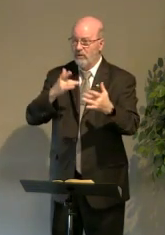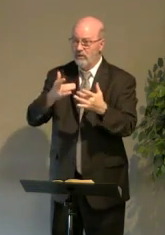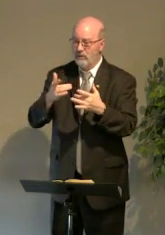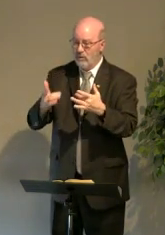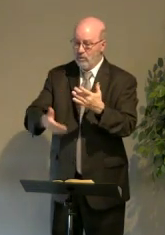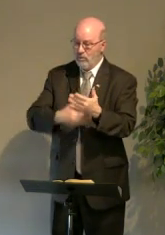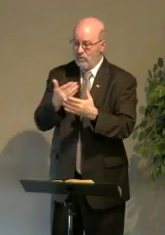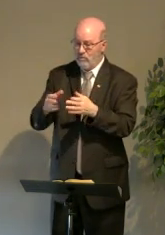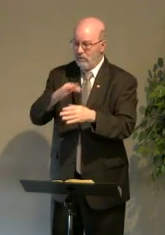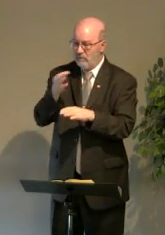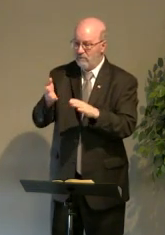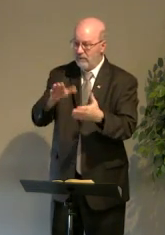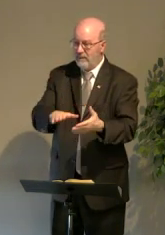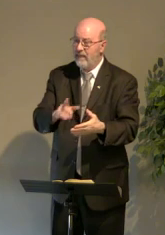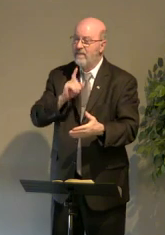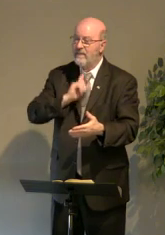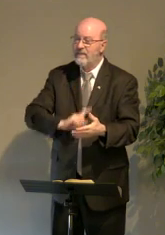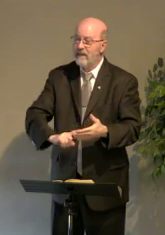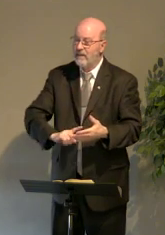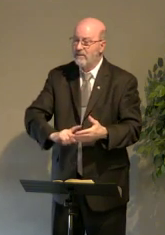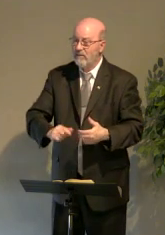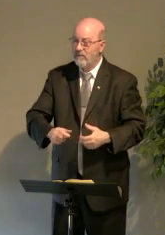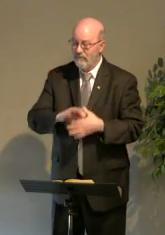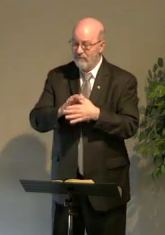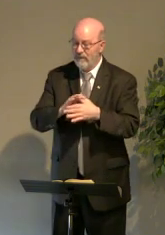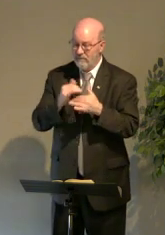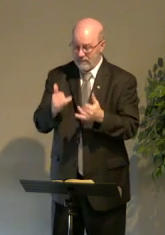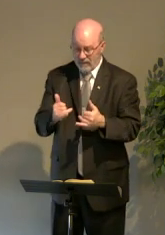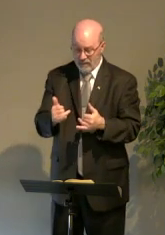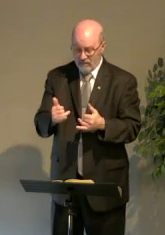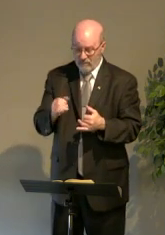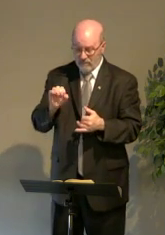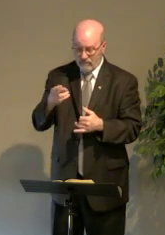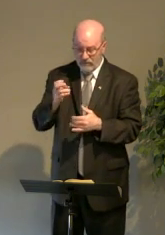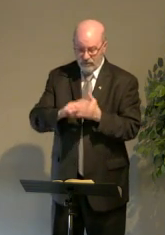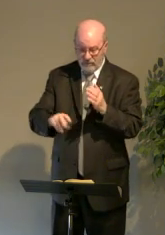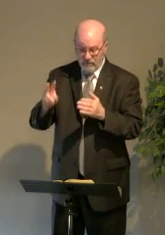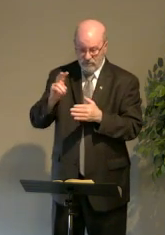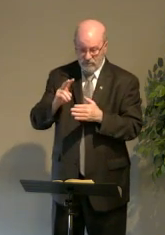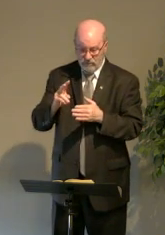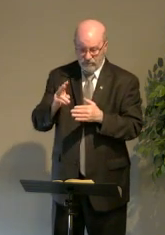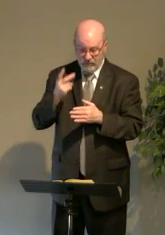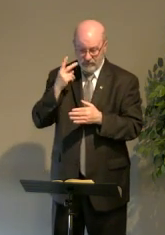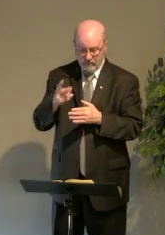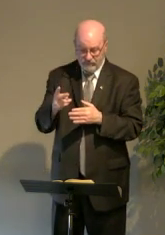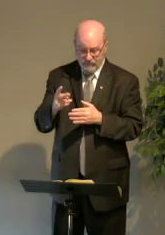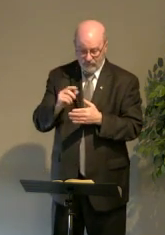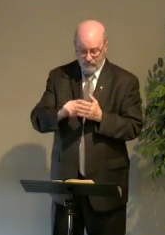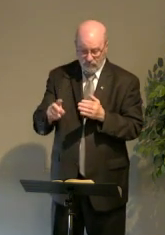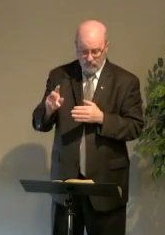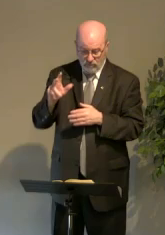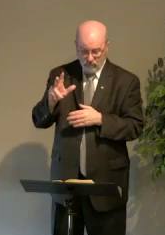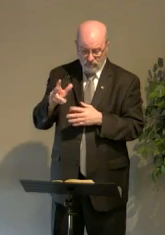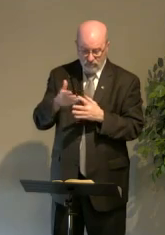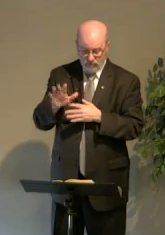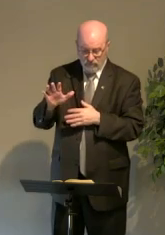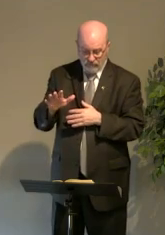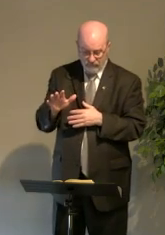dead, living in the lust of the flesh. But when beyond that, now go back to Ephesians chapter 2, and let's look at verse 3 to